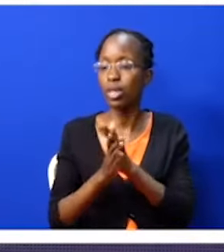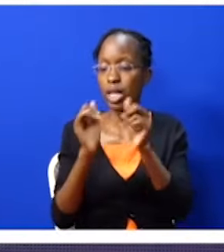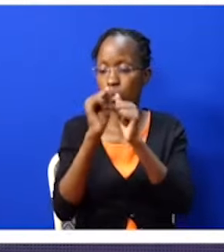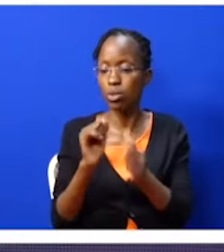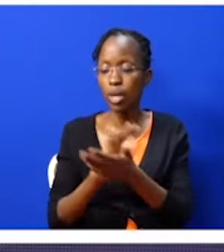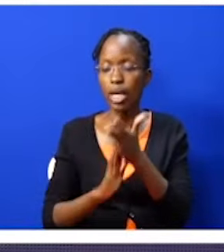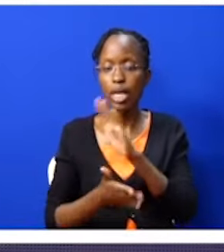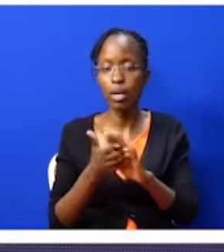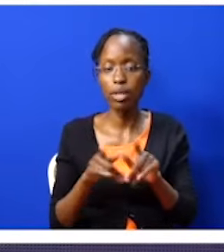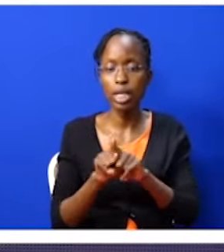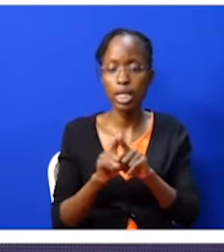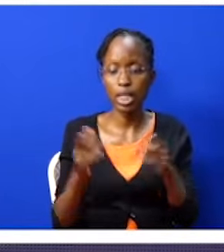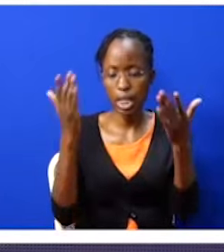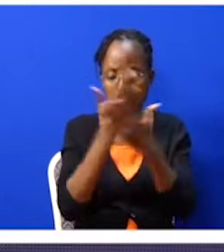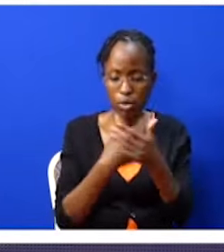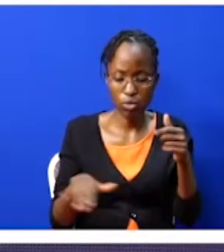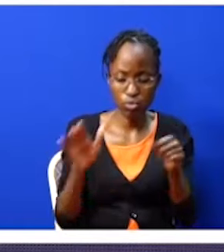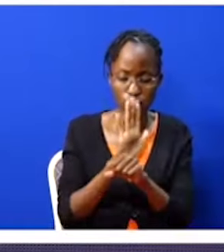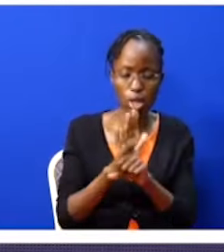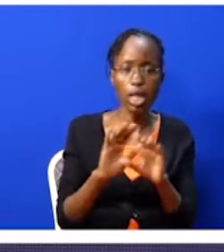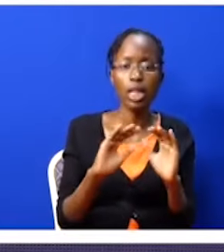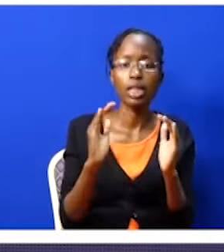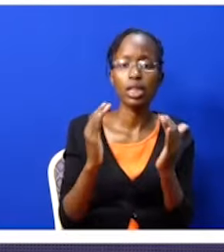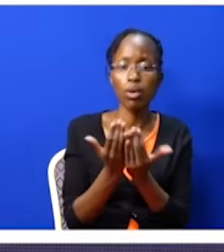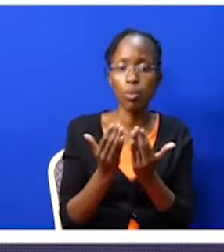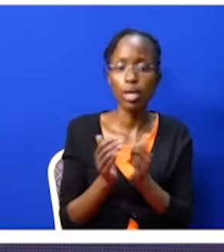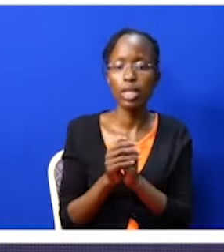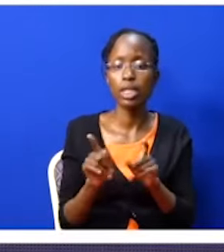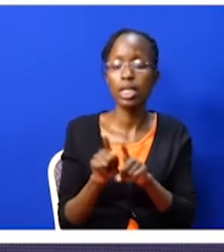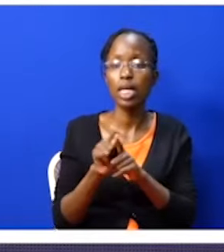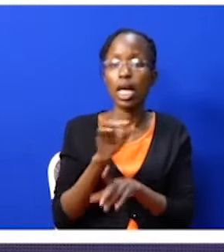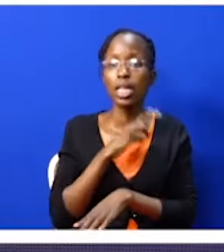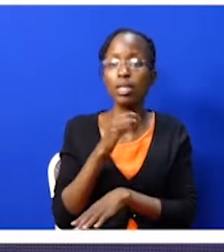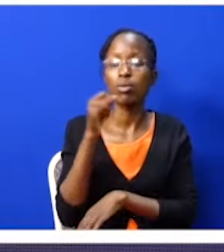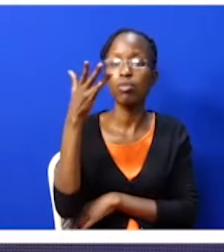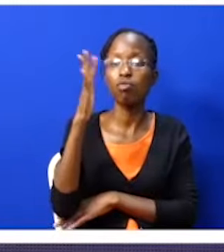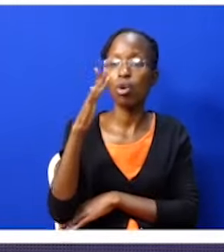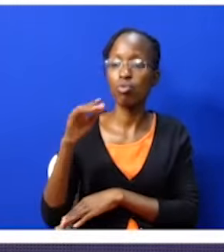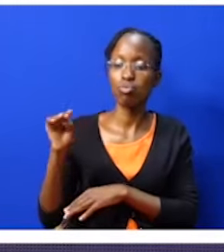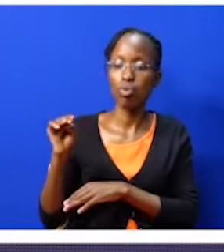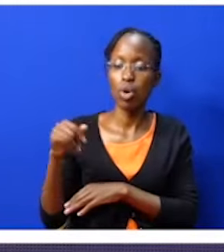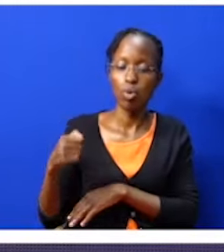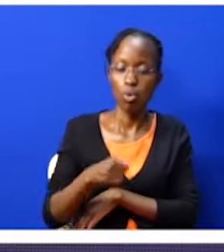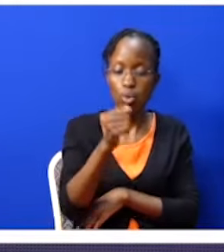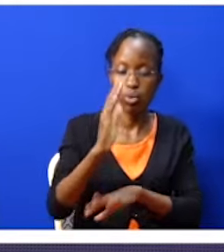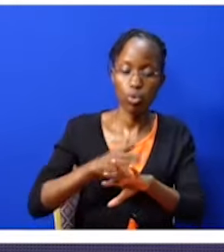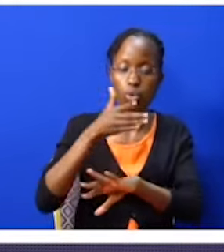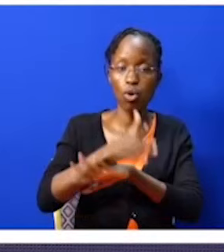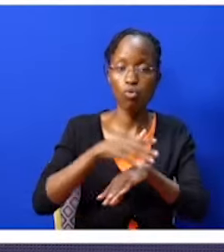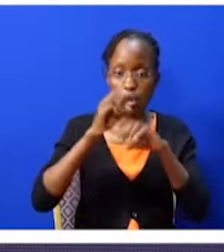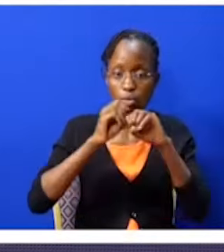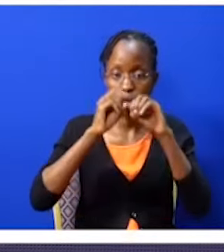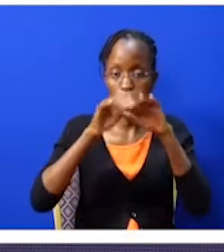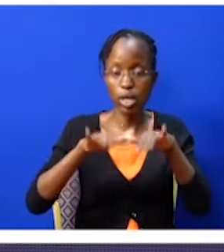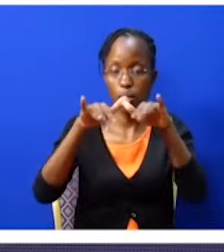empty. Darkness was over the surface of the deep, and the Spirit of God was hovering over the waters." The Spirit